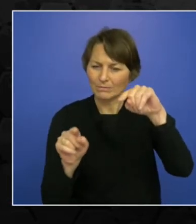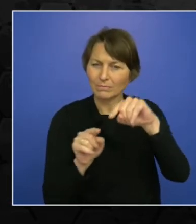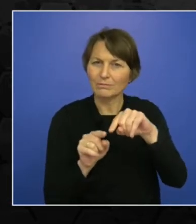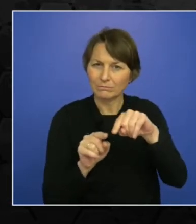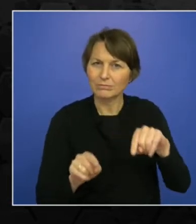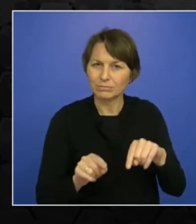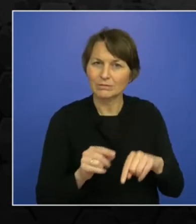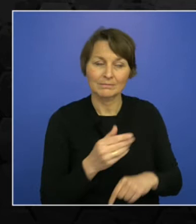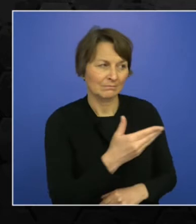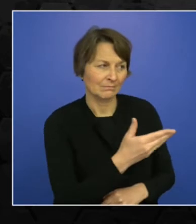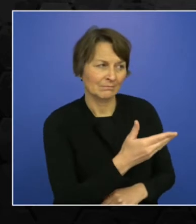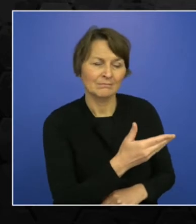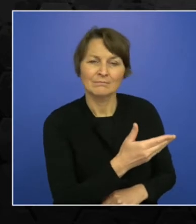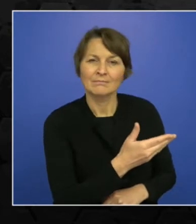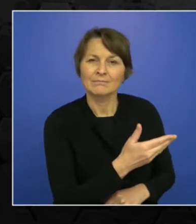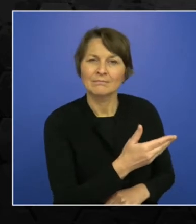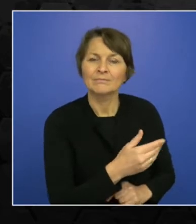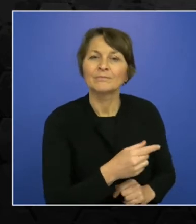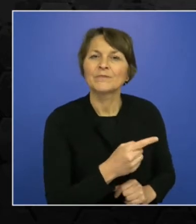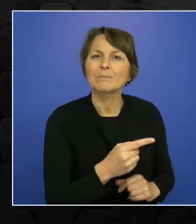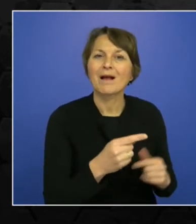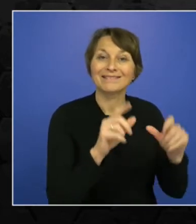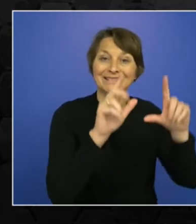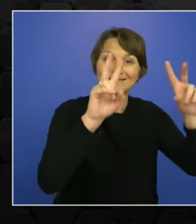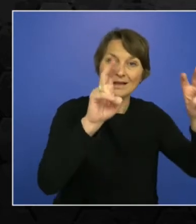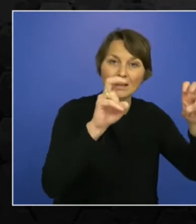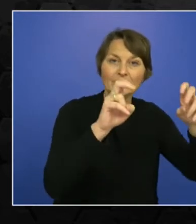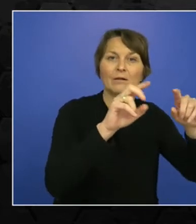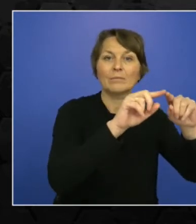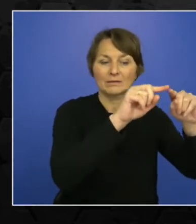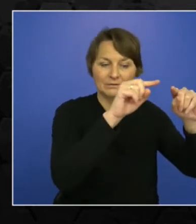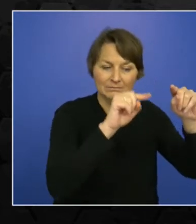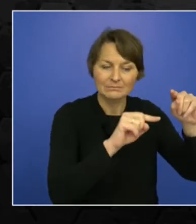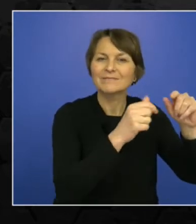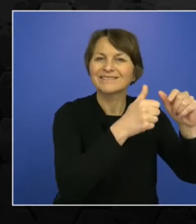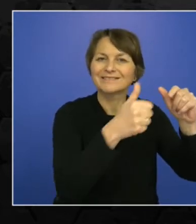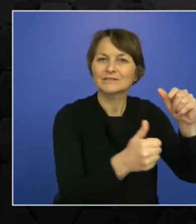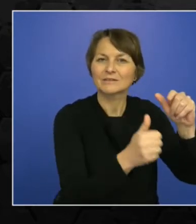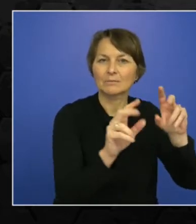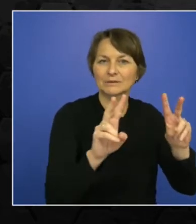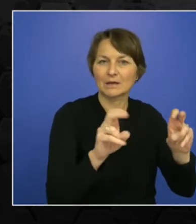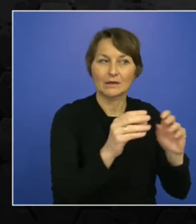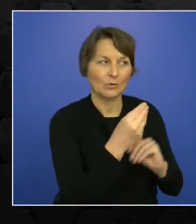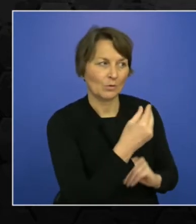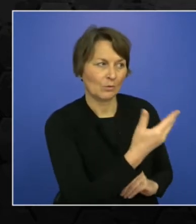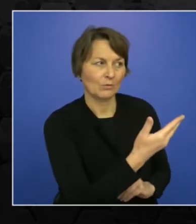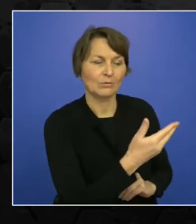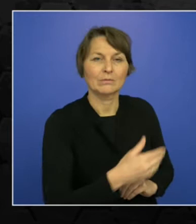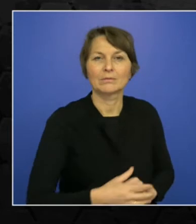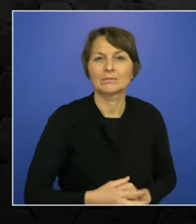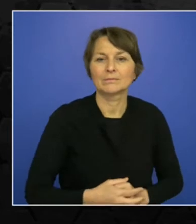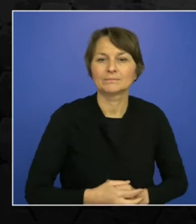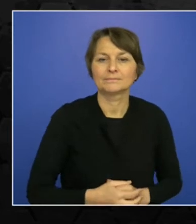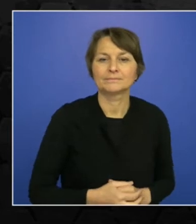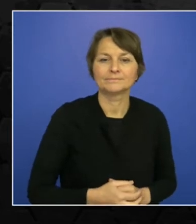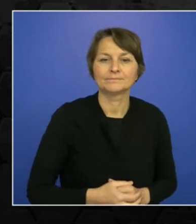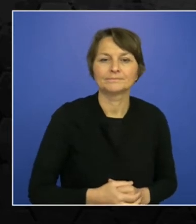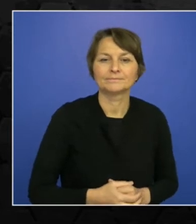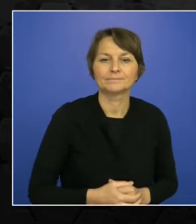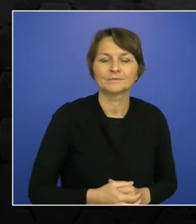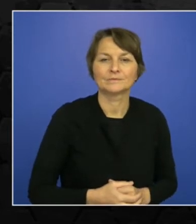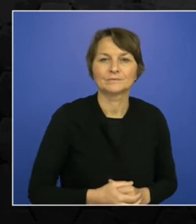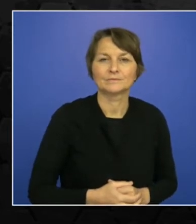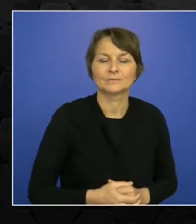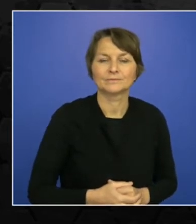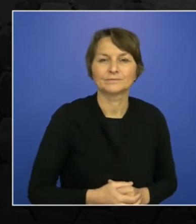subtitle. And for that, to the gallery, we are gonna pass. You can change here and like the collection. So in this case, we are